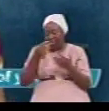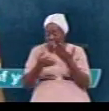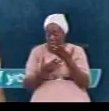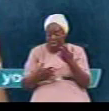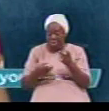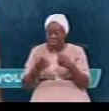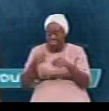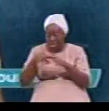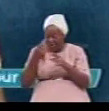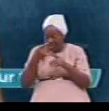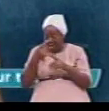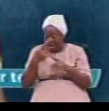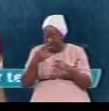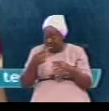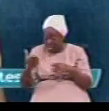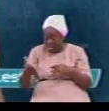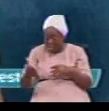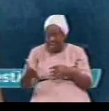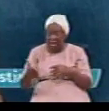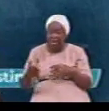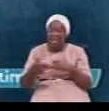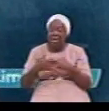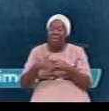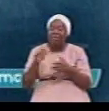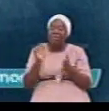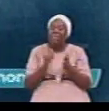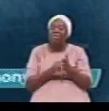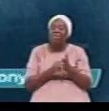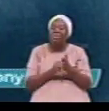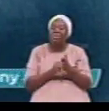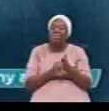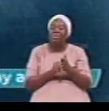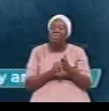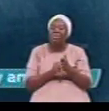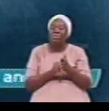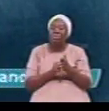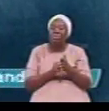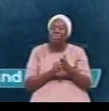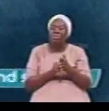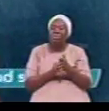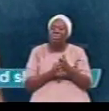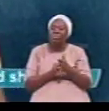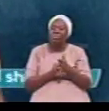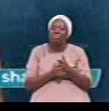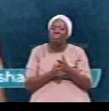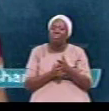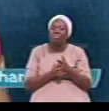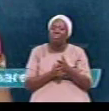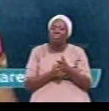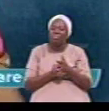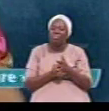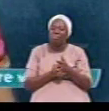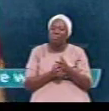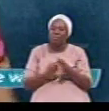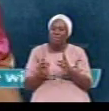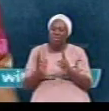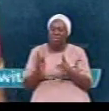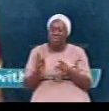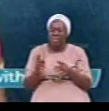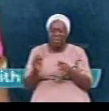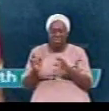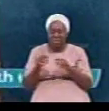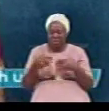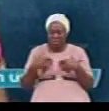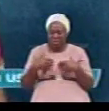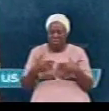there at the minister's conference. And after that, the people that were next to me asked me, do you breathe? I said,